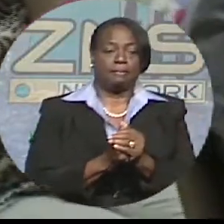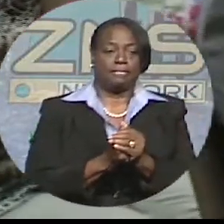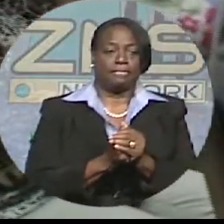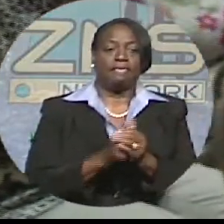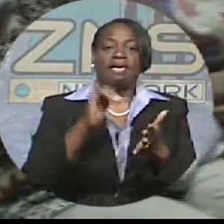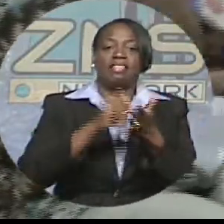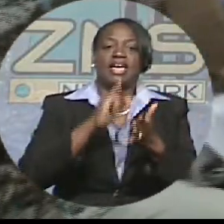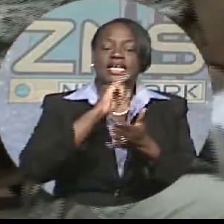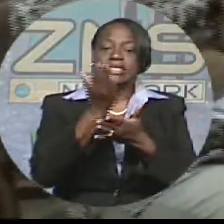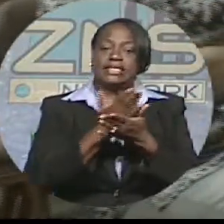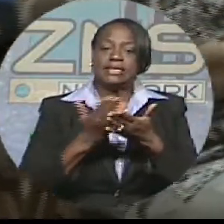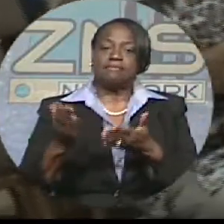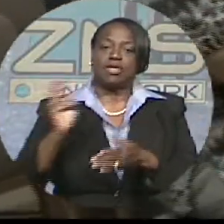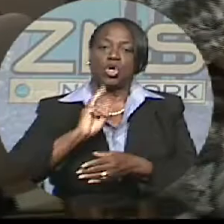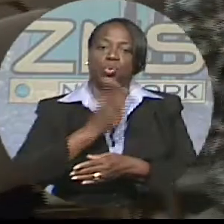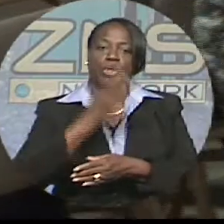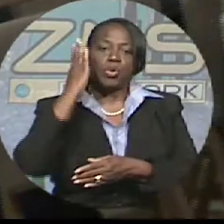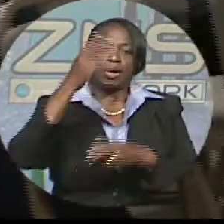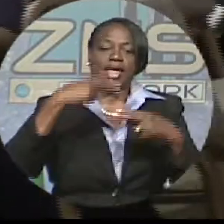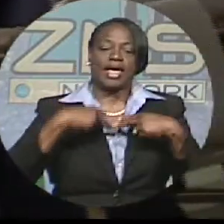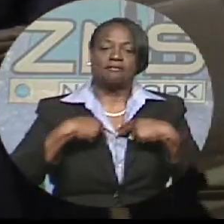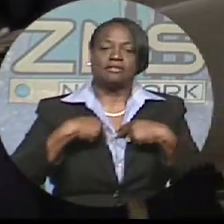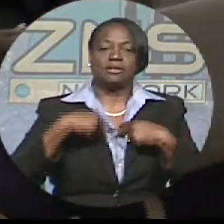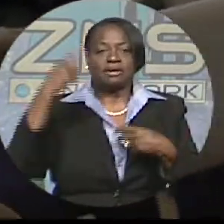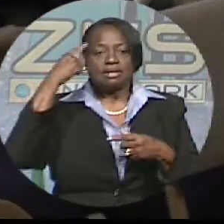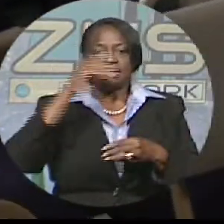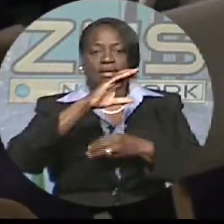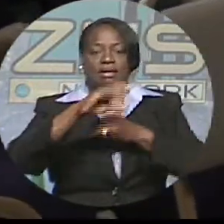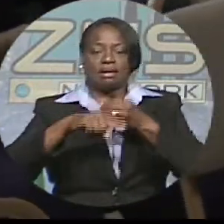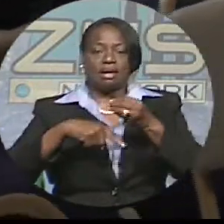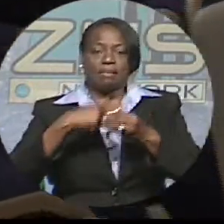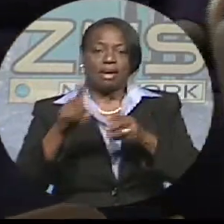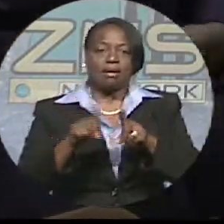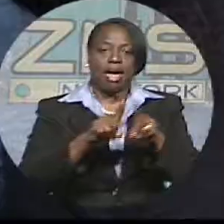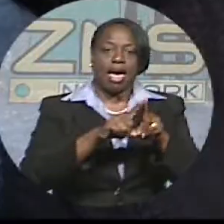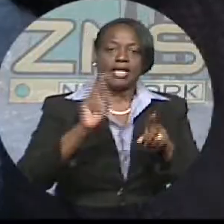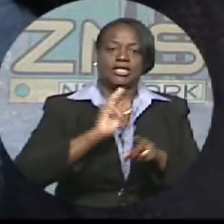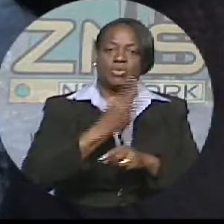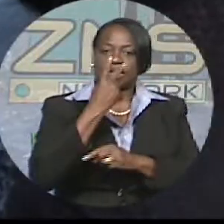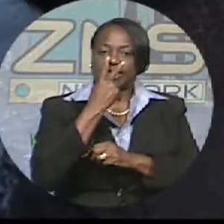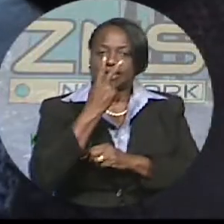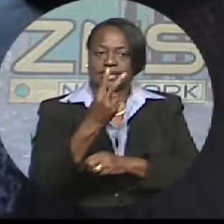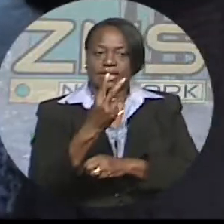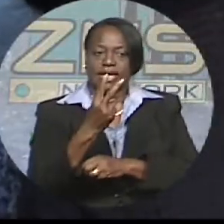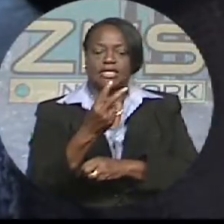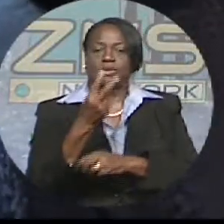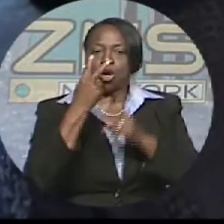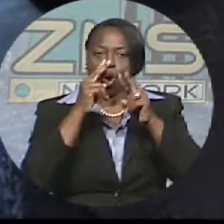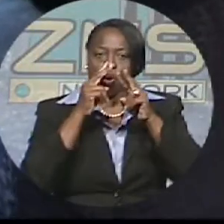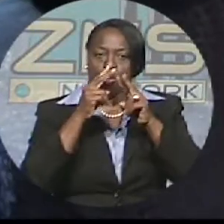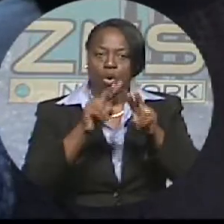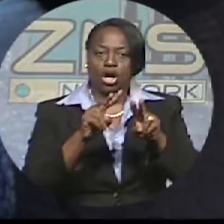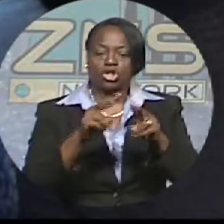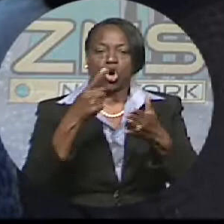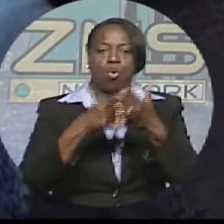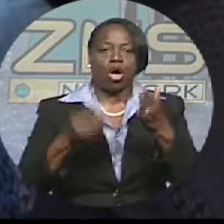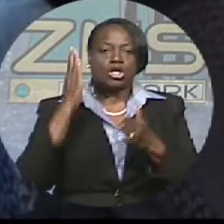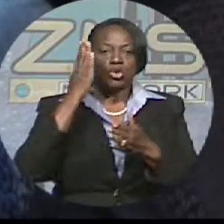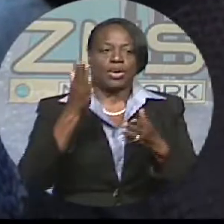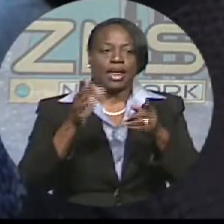is something we will have to give consideration to as we monitor what will